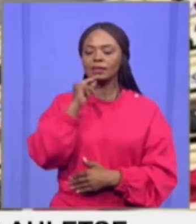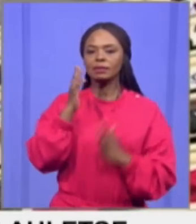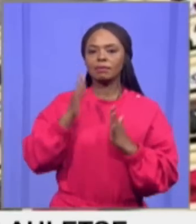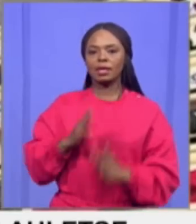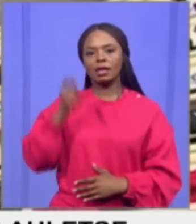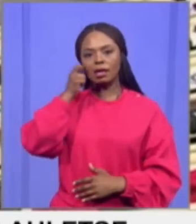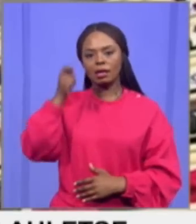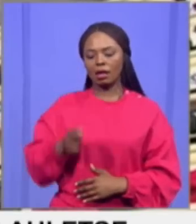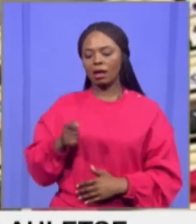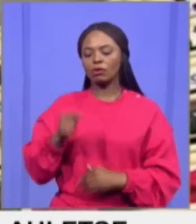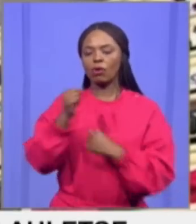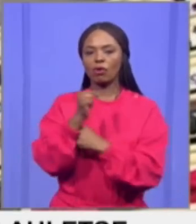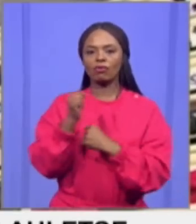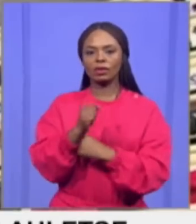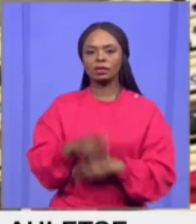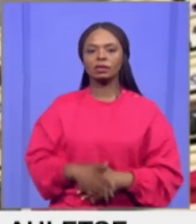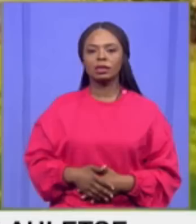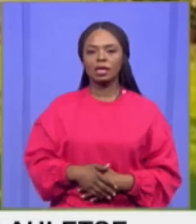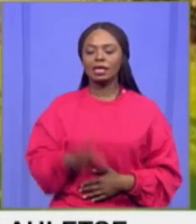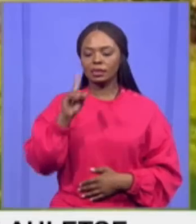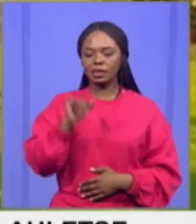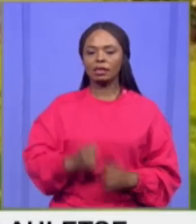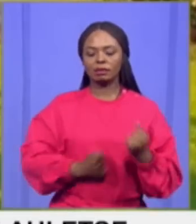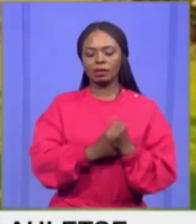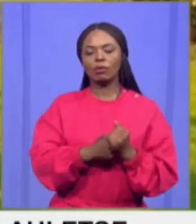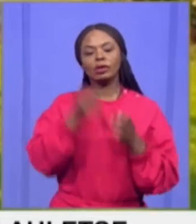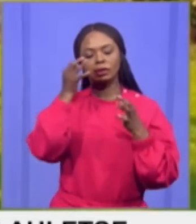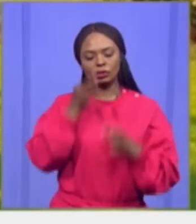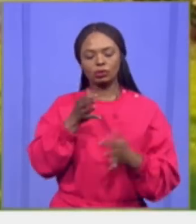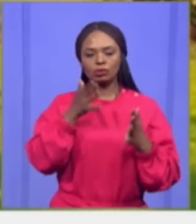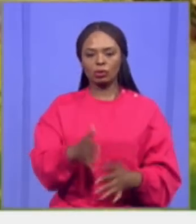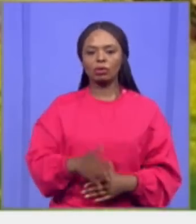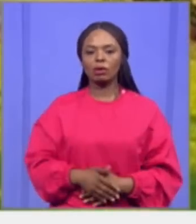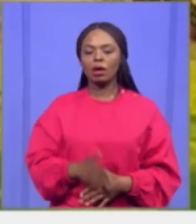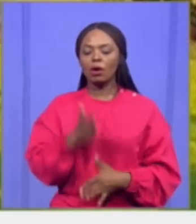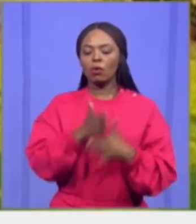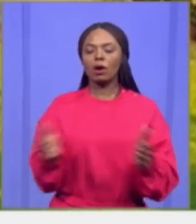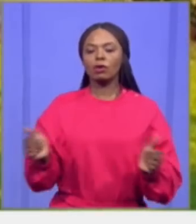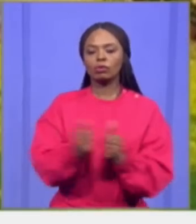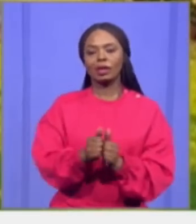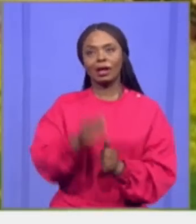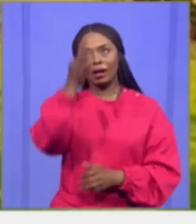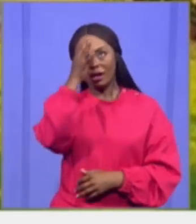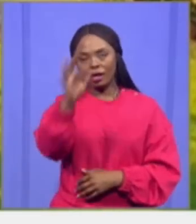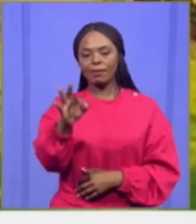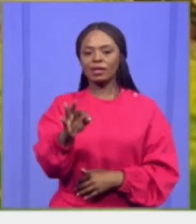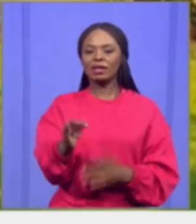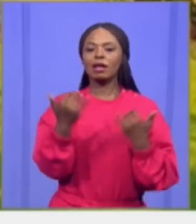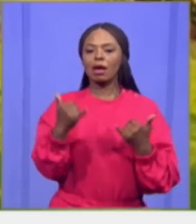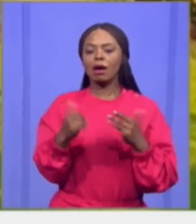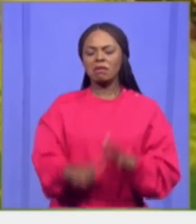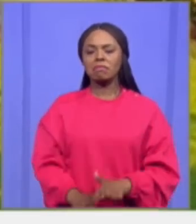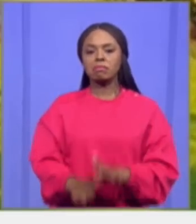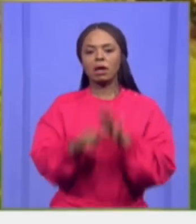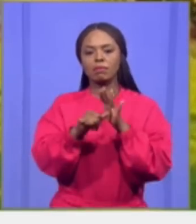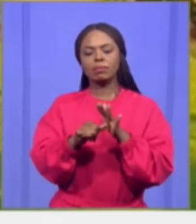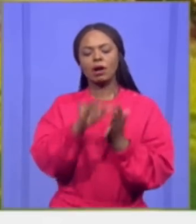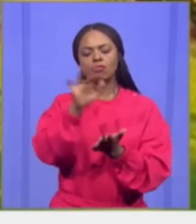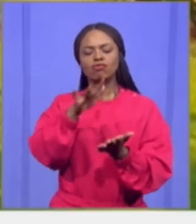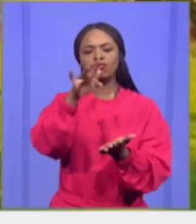eno e tshegediwa ke mokgatlo wa DA. We cannot have a coalition government where such a key position does not carry